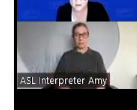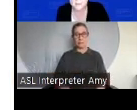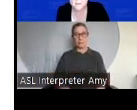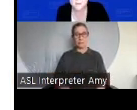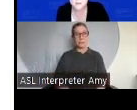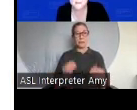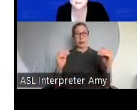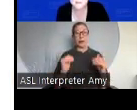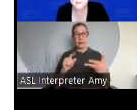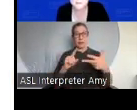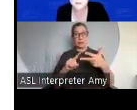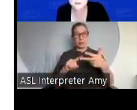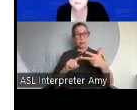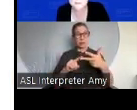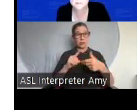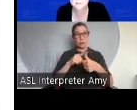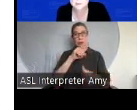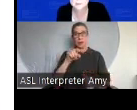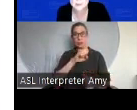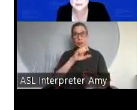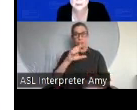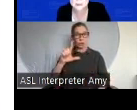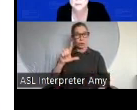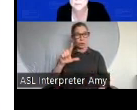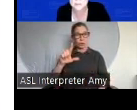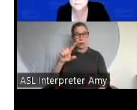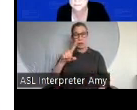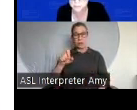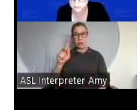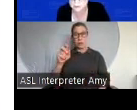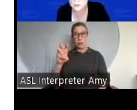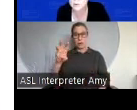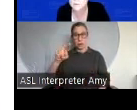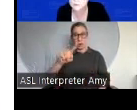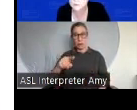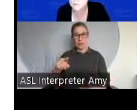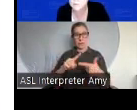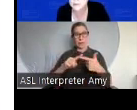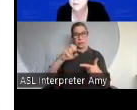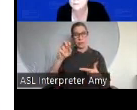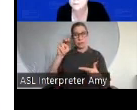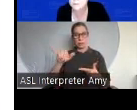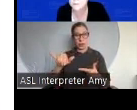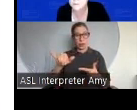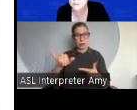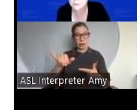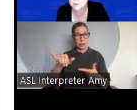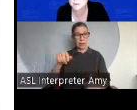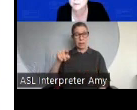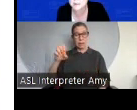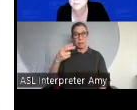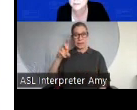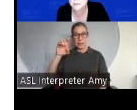So our next speaker is Zul Zokowitz, followed by Johnny Pacheco, which will be had with a Spanish